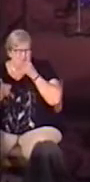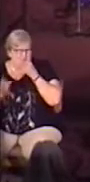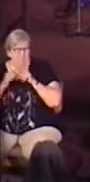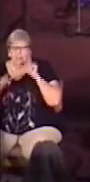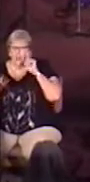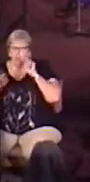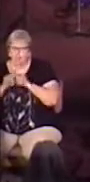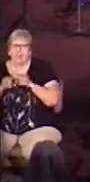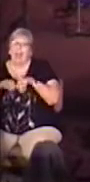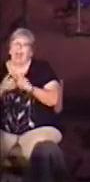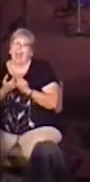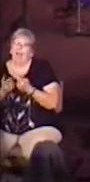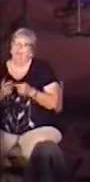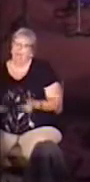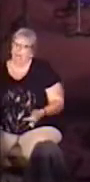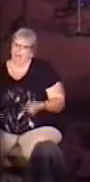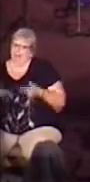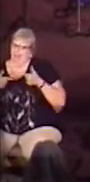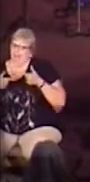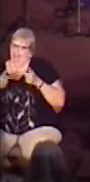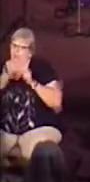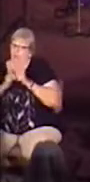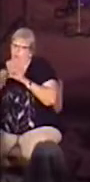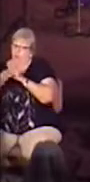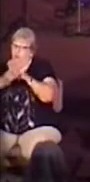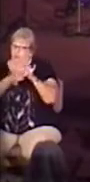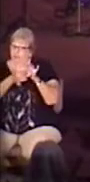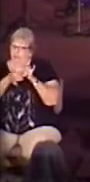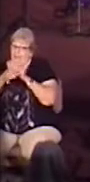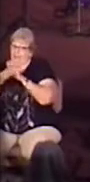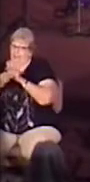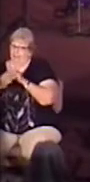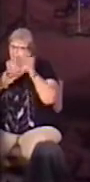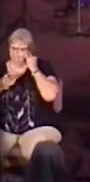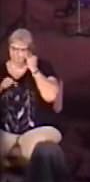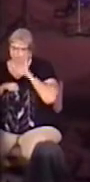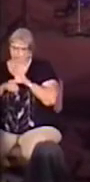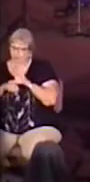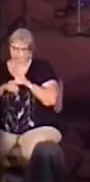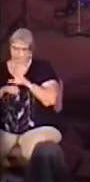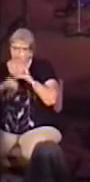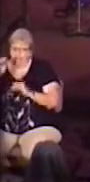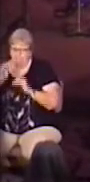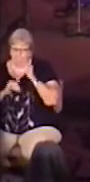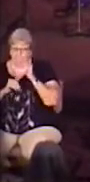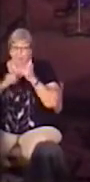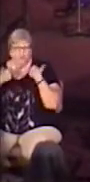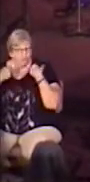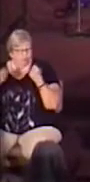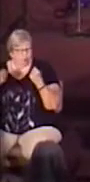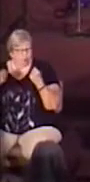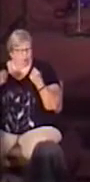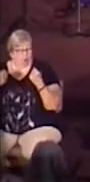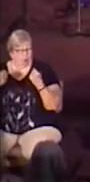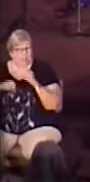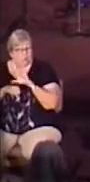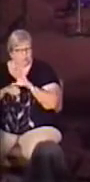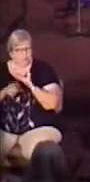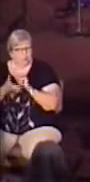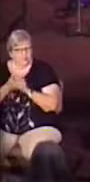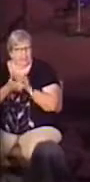on how to live. It's this word unity. And if the church is going to be built strong, if the church is going to be a church